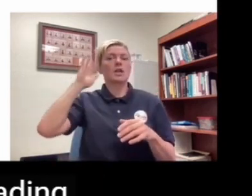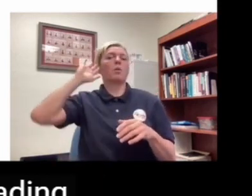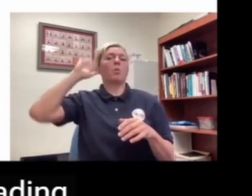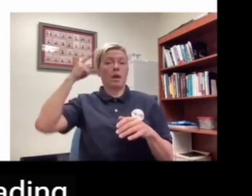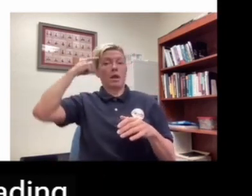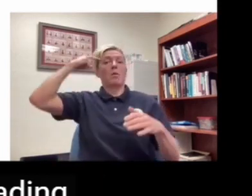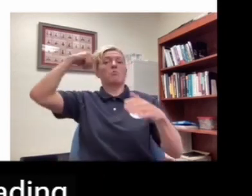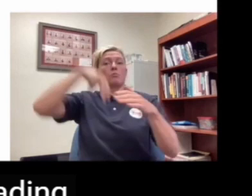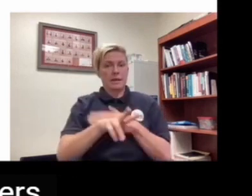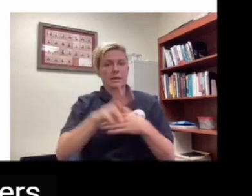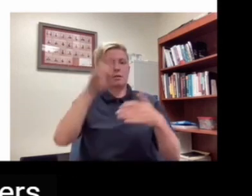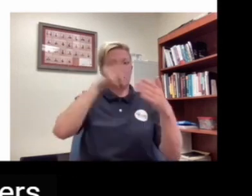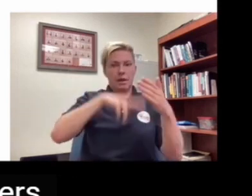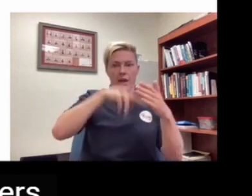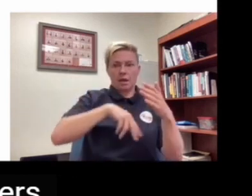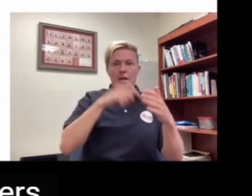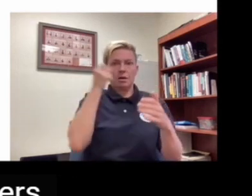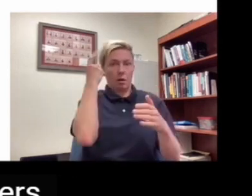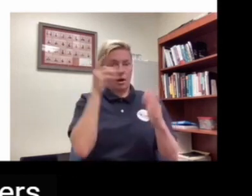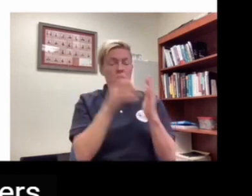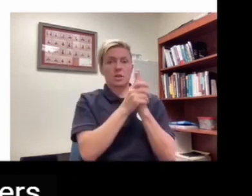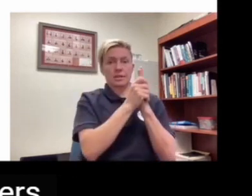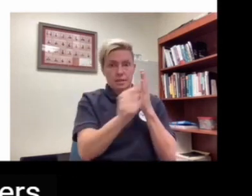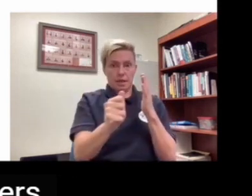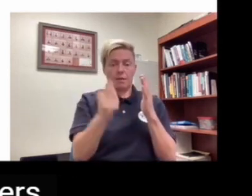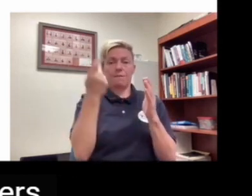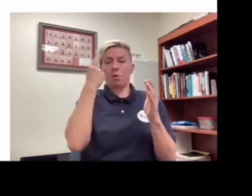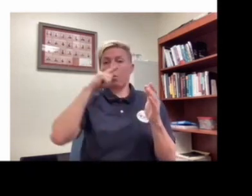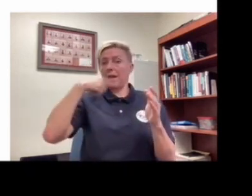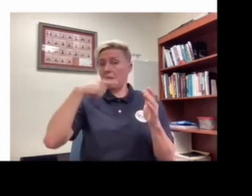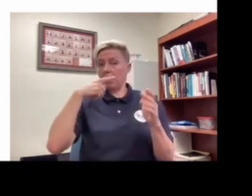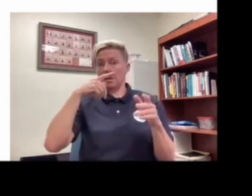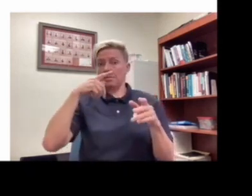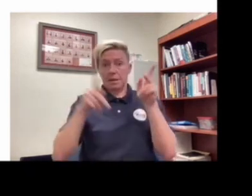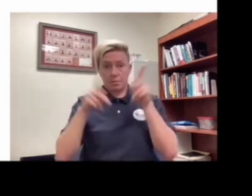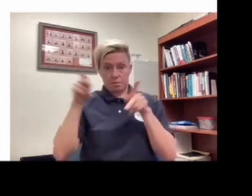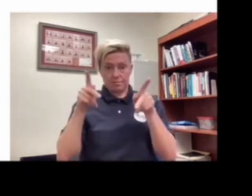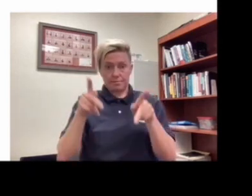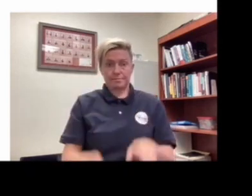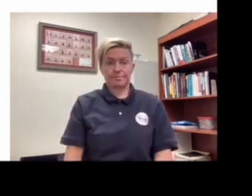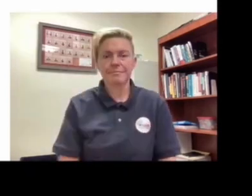primary predictor of reading comprehension for hearing readers.